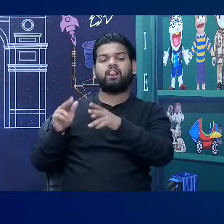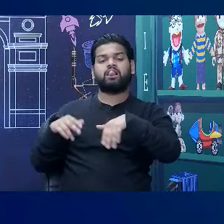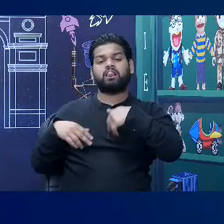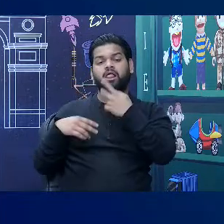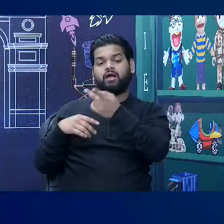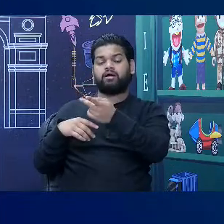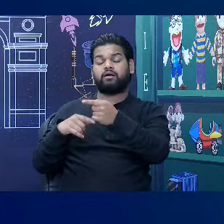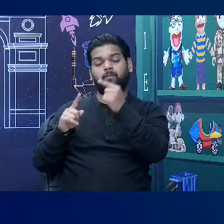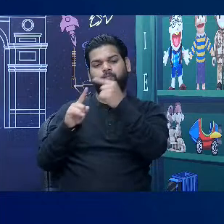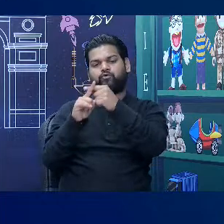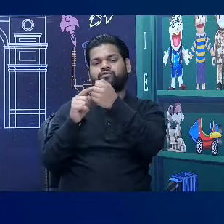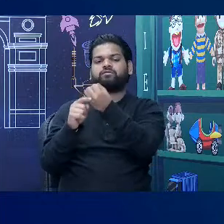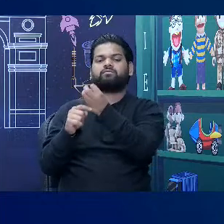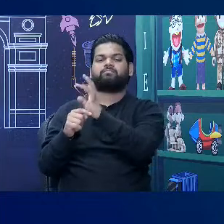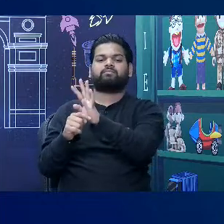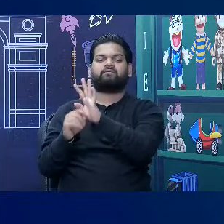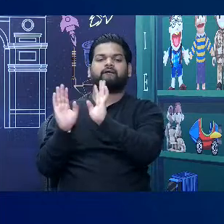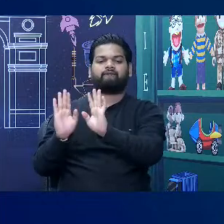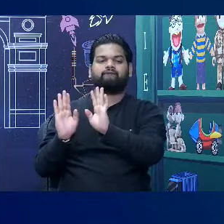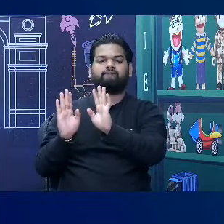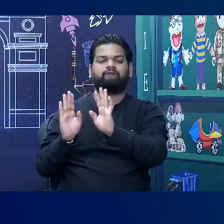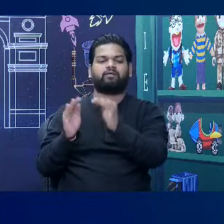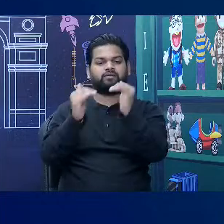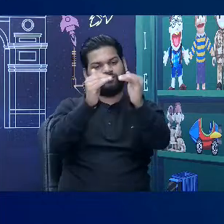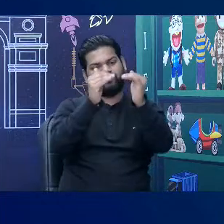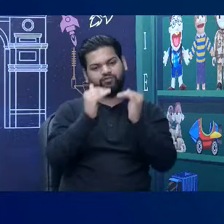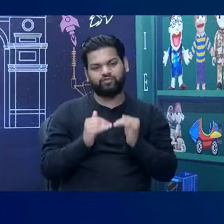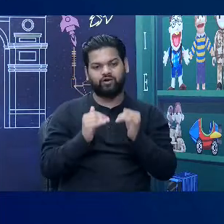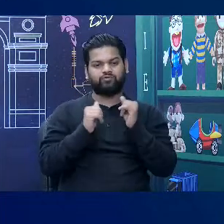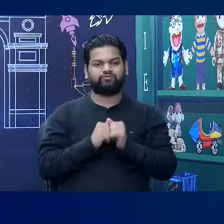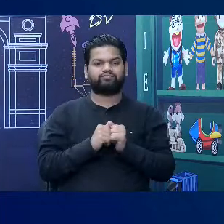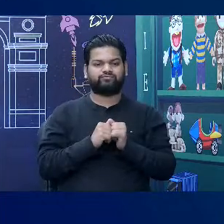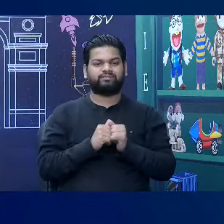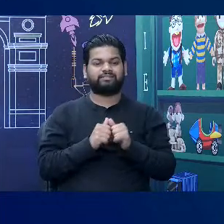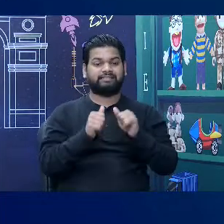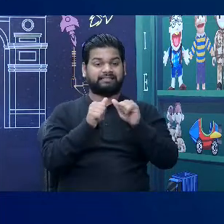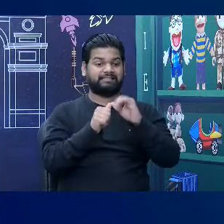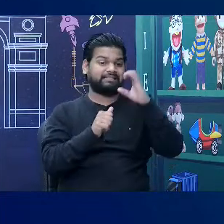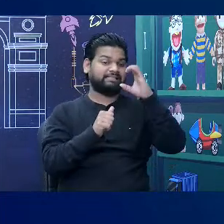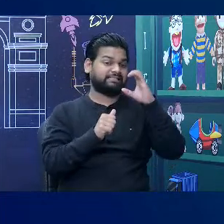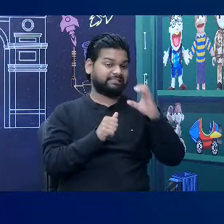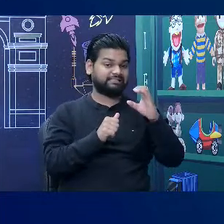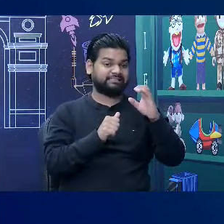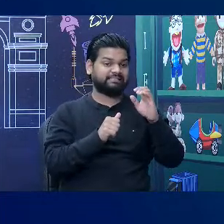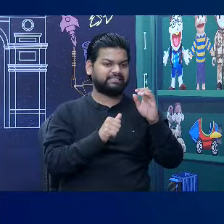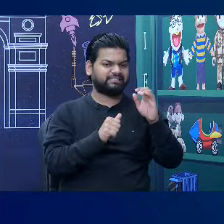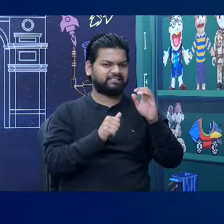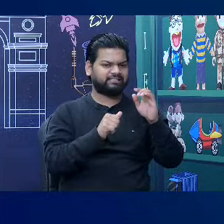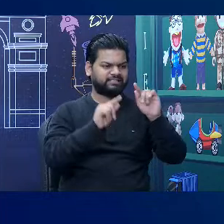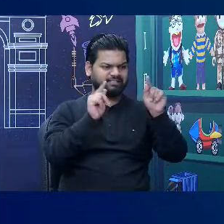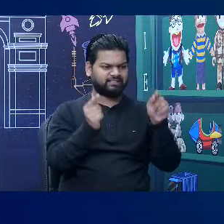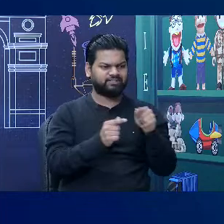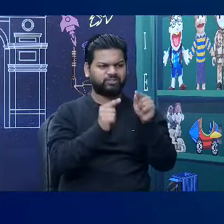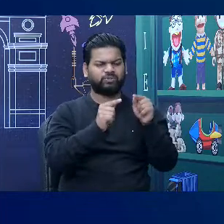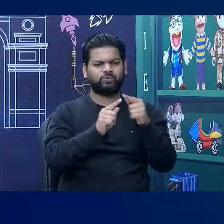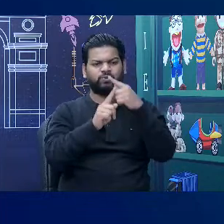is 16 plus 9? Yes, 25k square. Now on solving, what will be the length of our hypotenuse? It will be AC